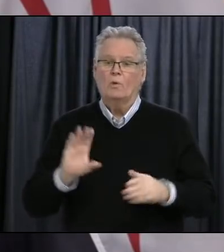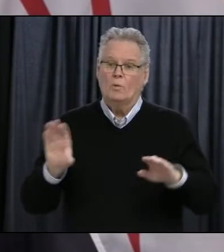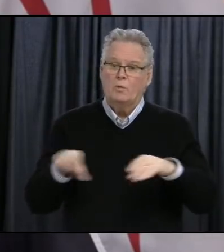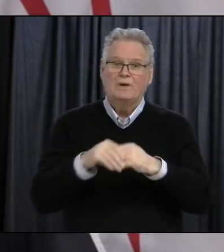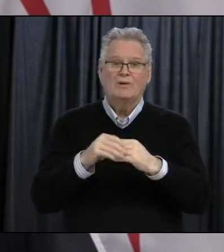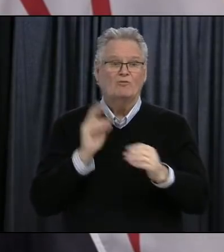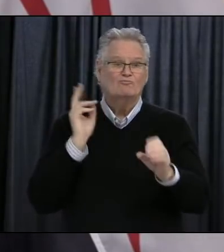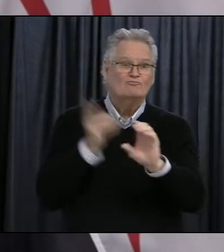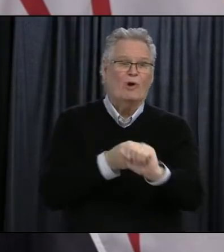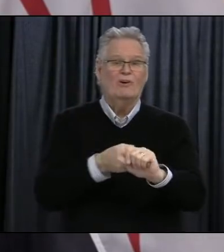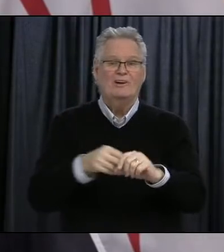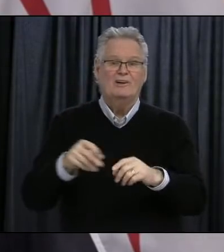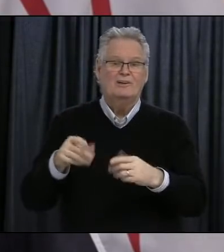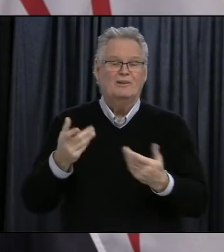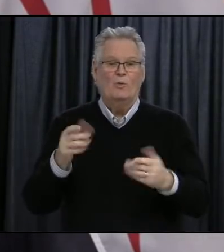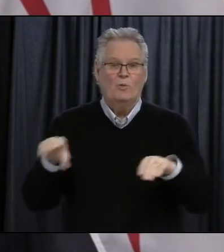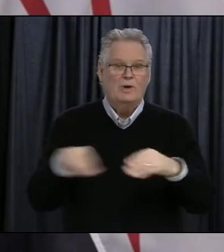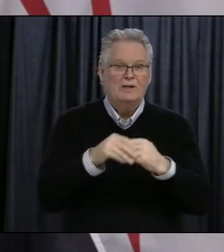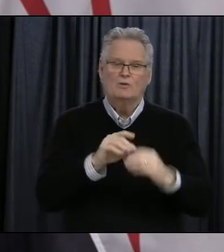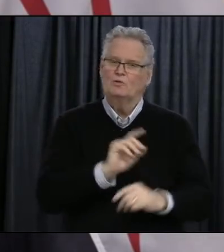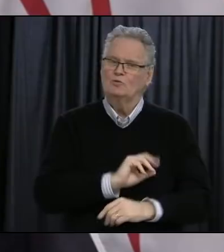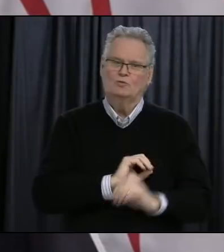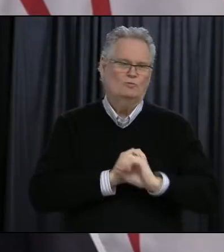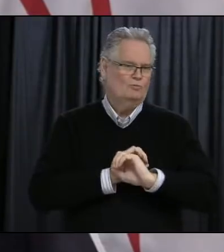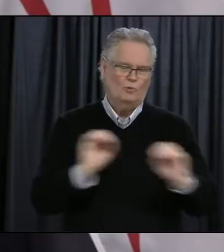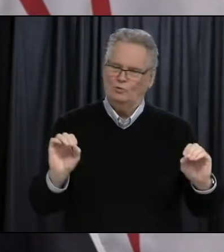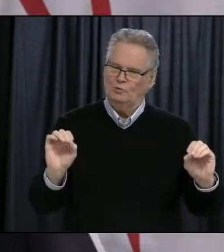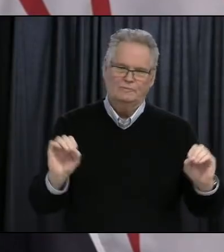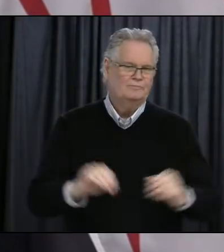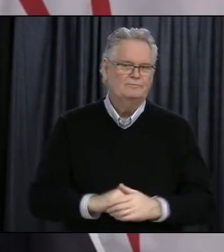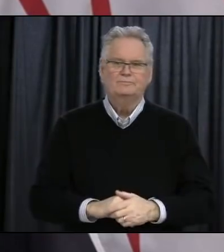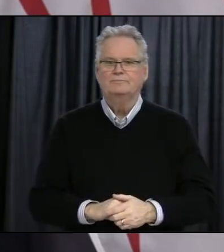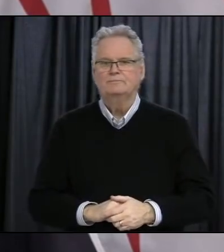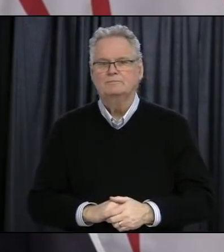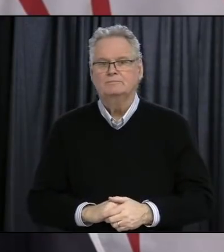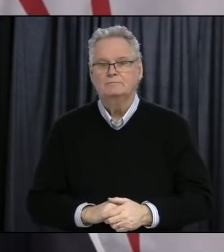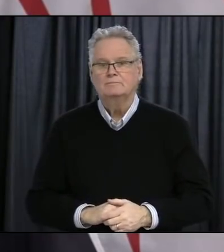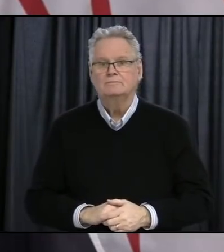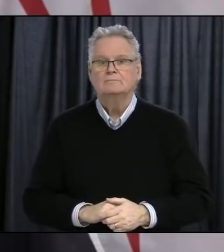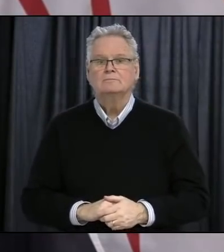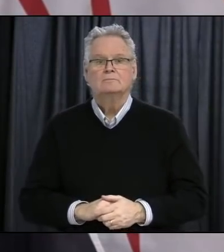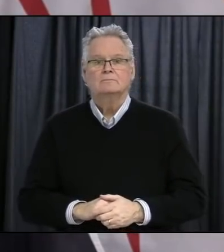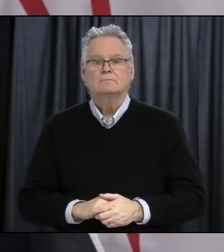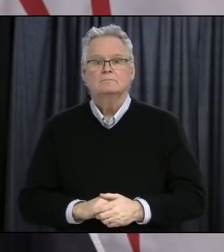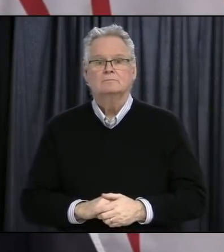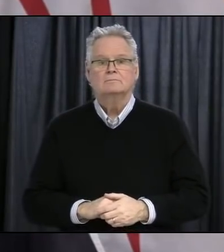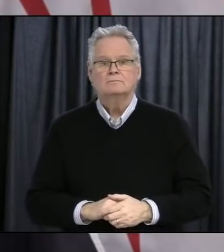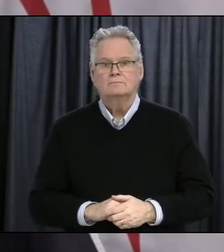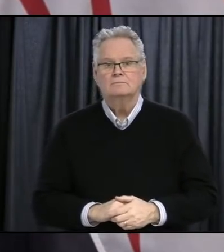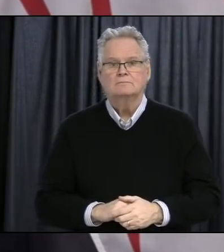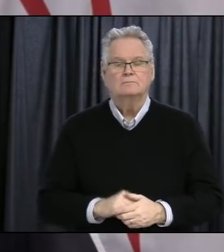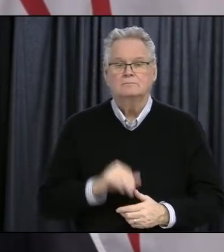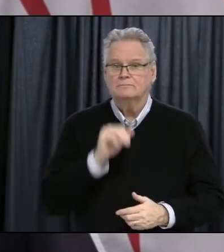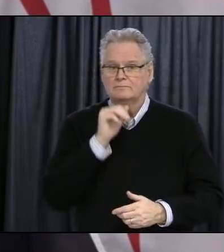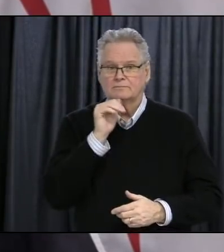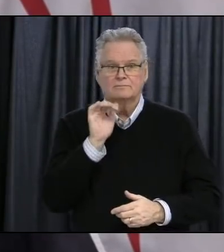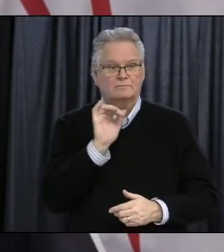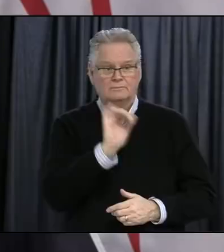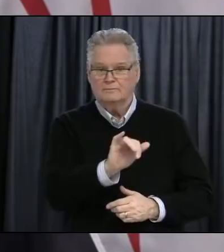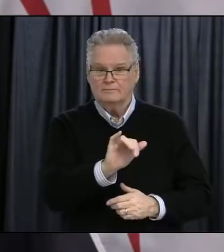12 being optimal. Provided they still do not have symptoms, modified self-isolation ends on day